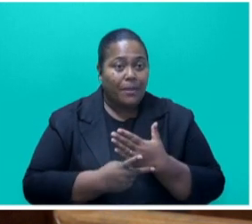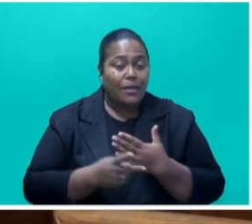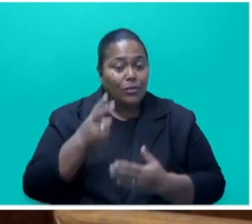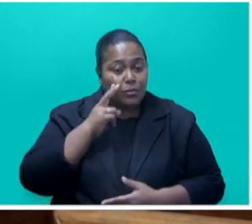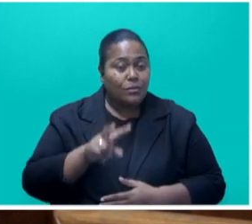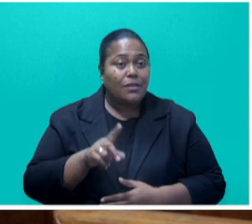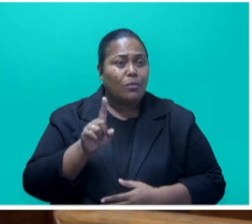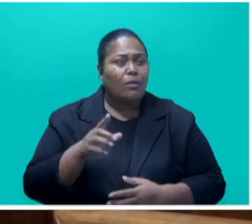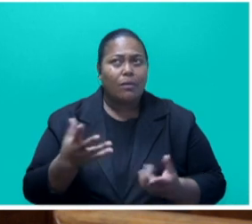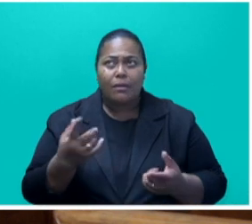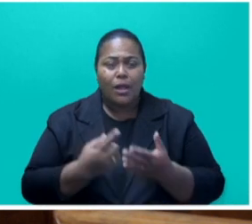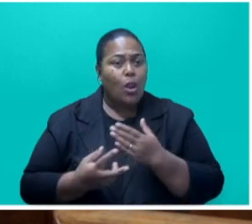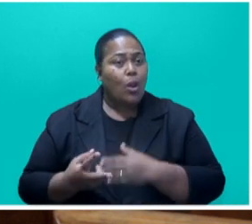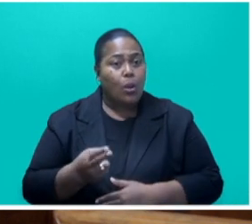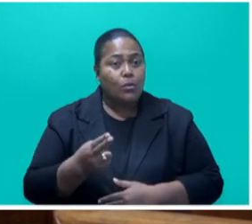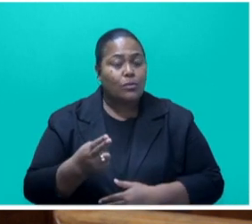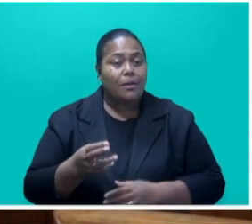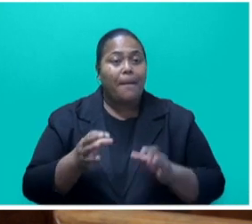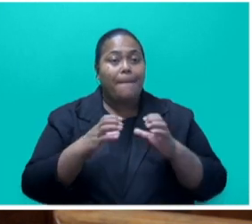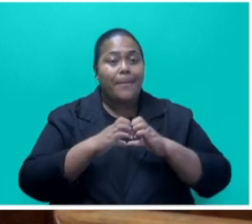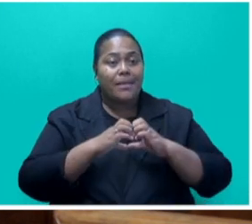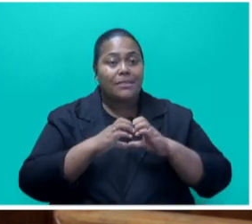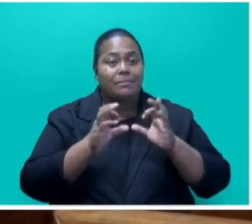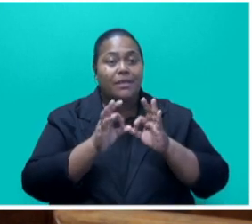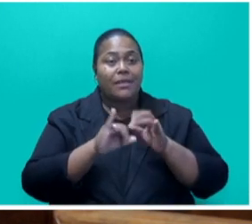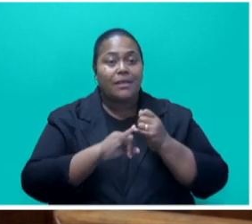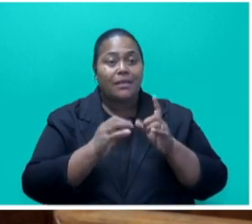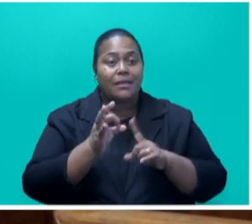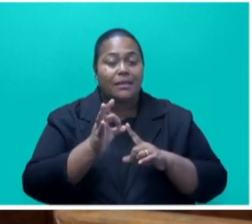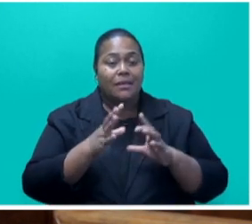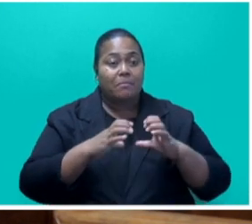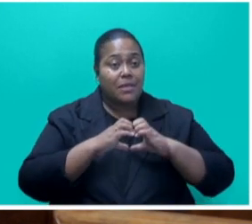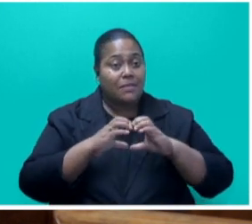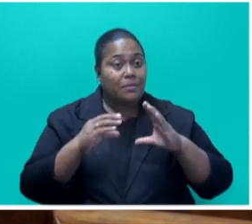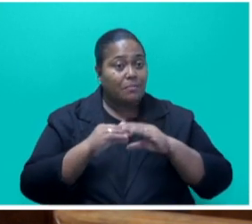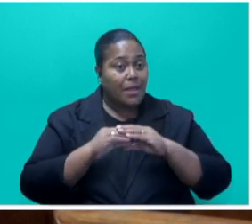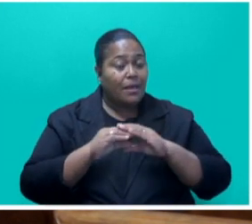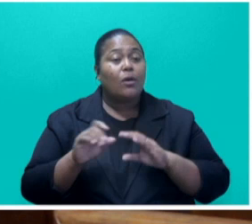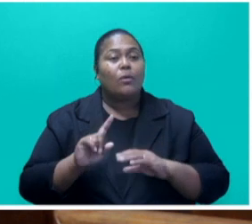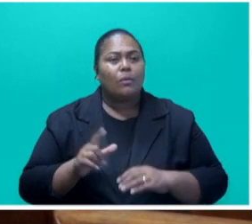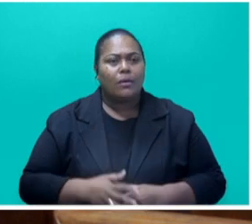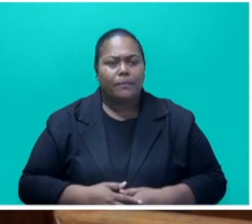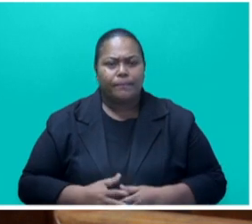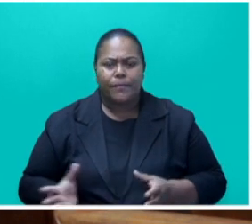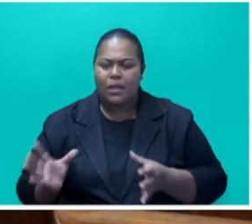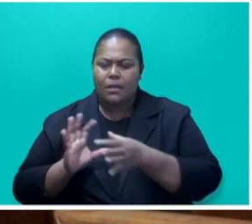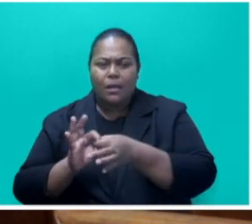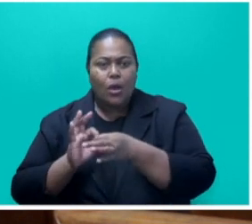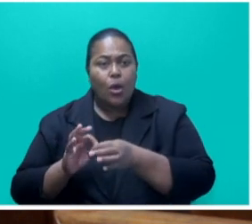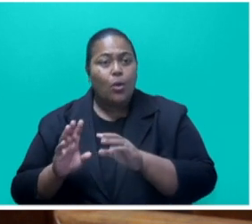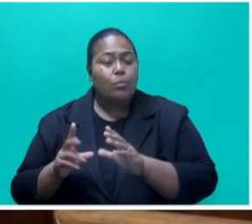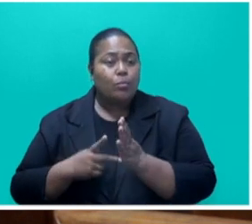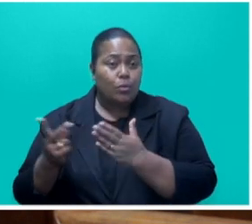is launched by the BSP Bank of a cohort program where they train at least